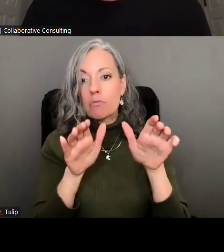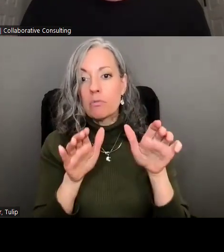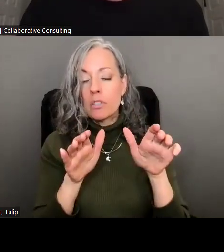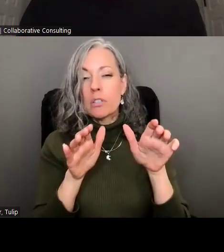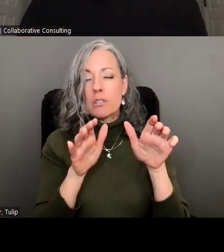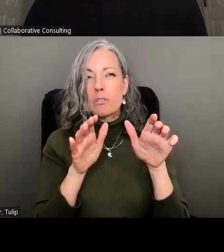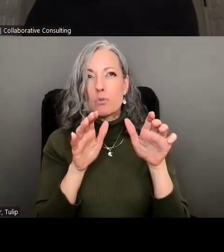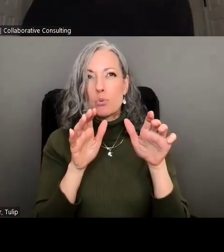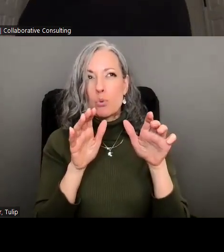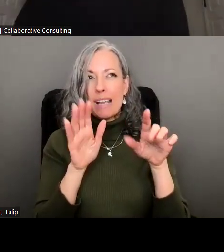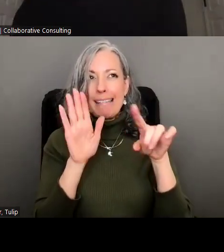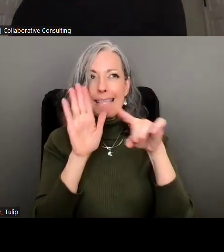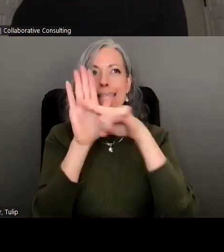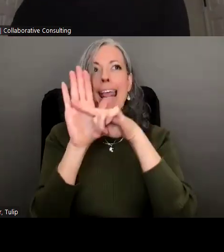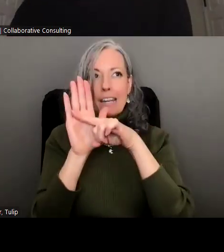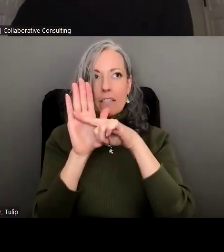negative stereotypes.